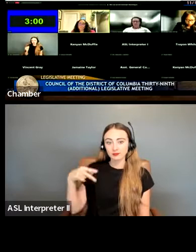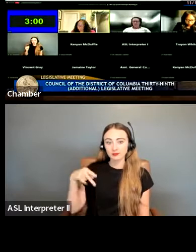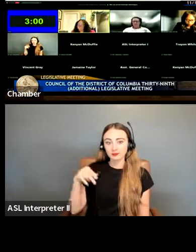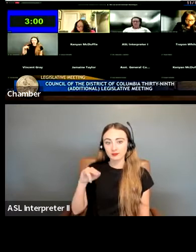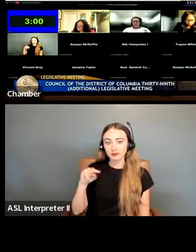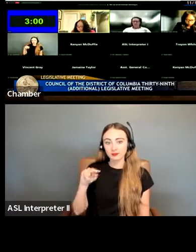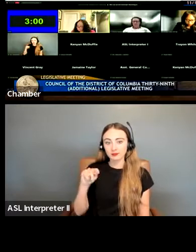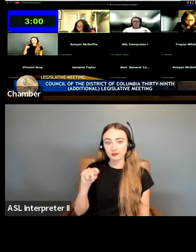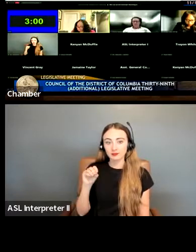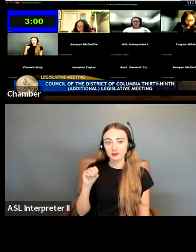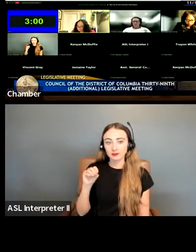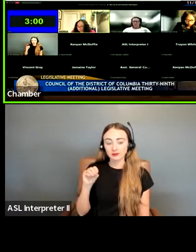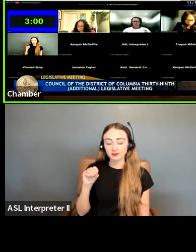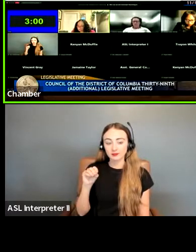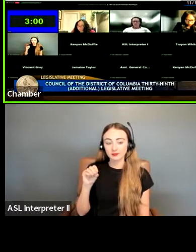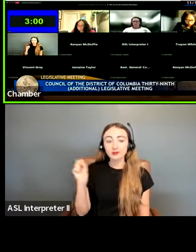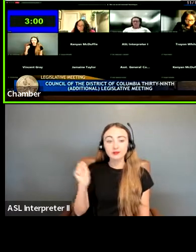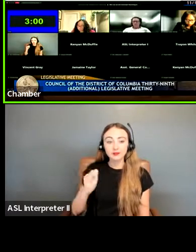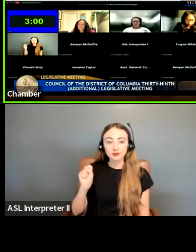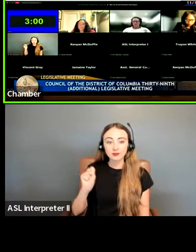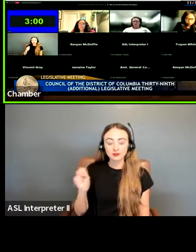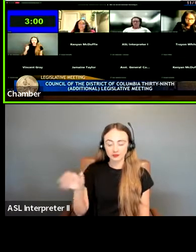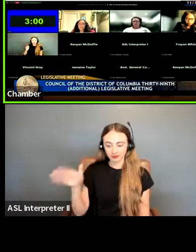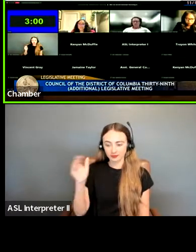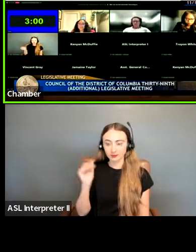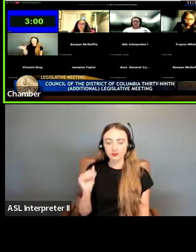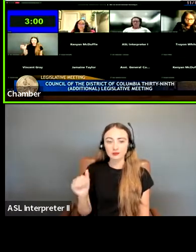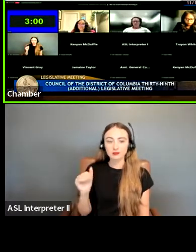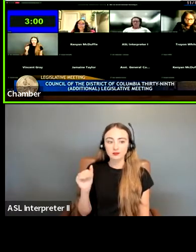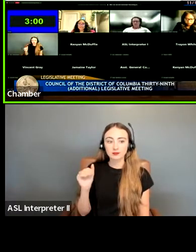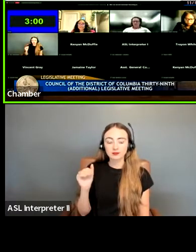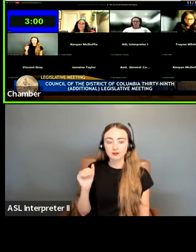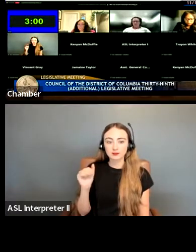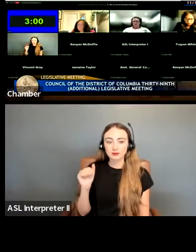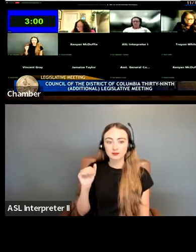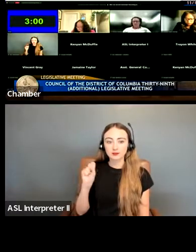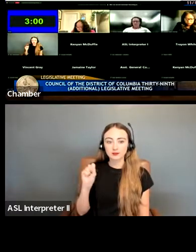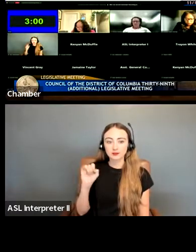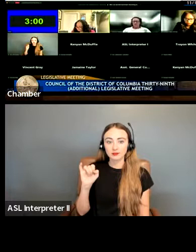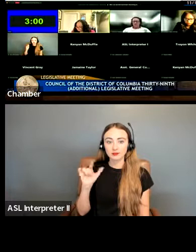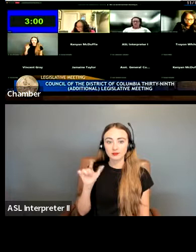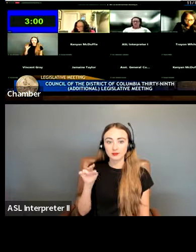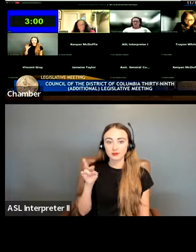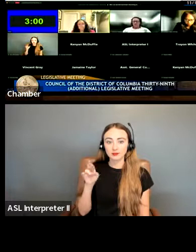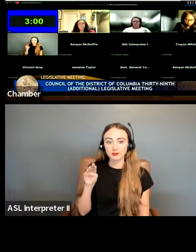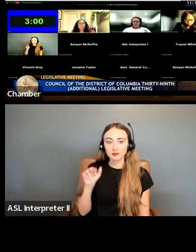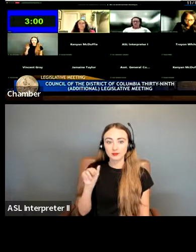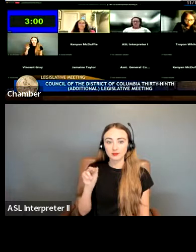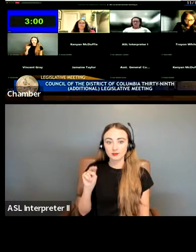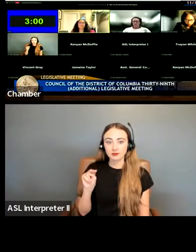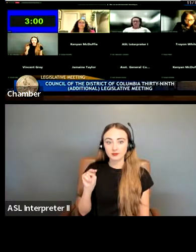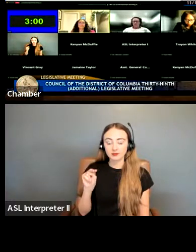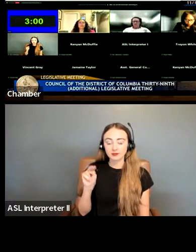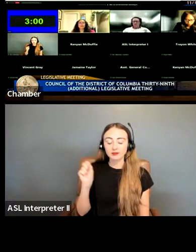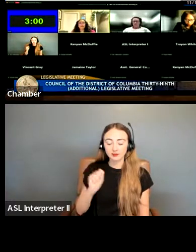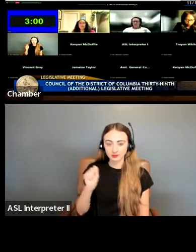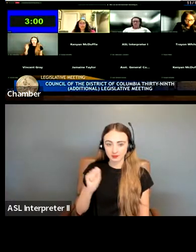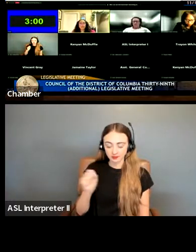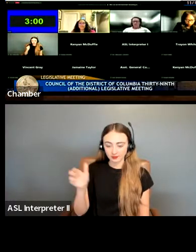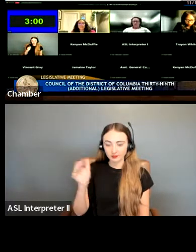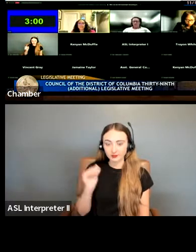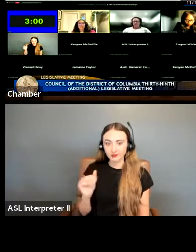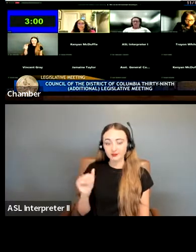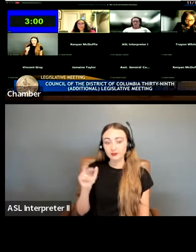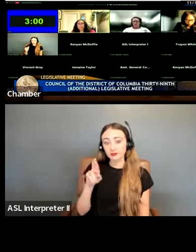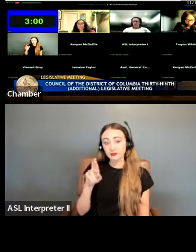Pinto. Yes. Councilmember Pinto votes yes. Councilmember Silverman. Yes. Councilmember Silverman votes yes.